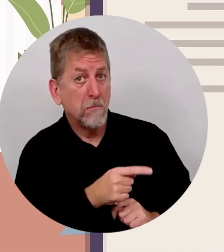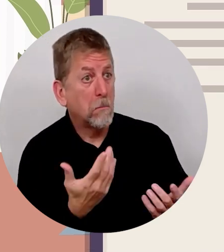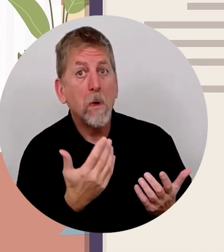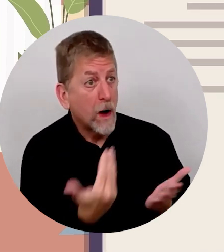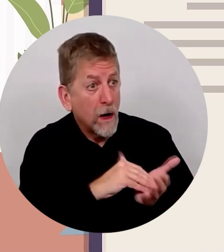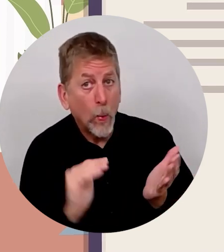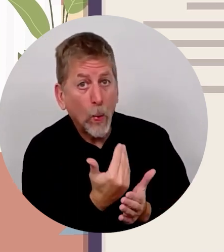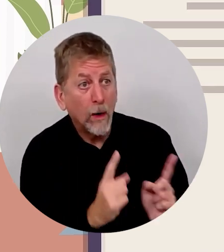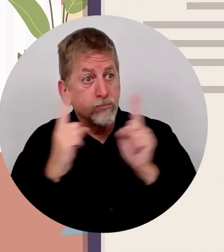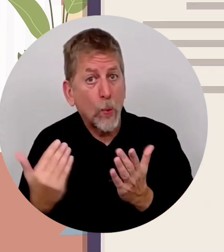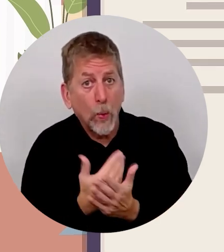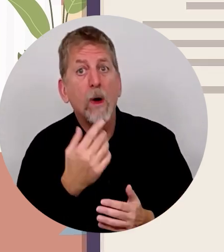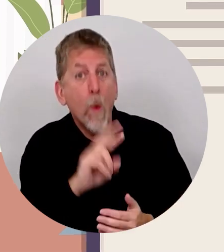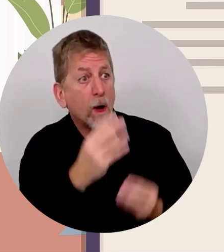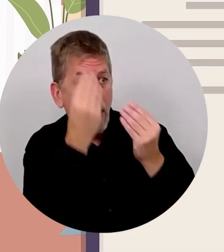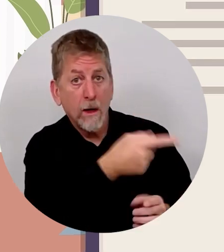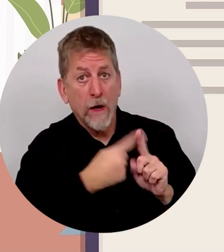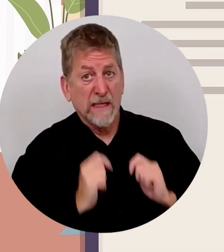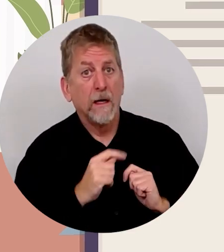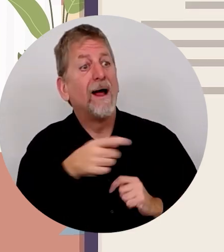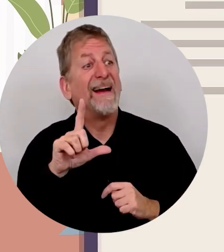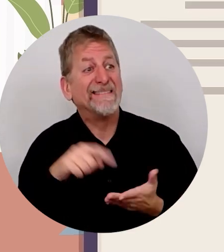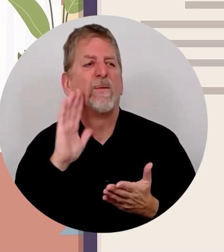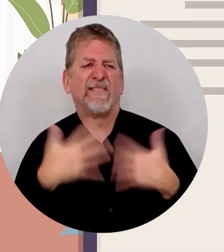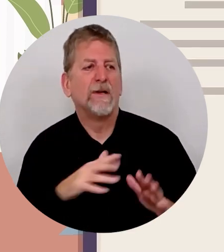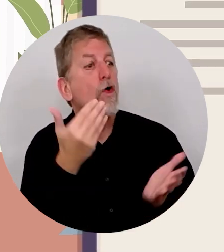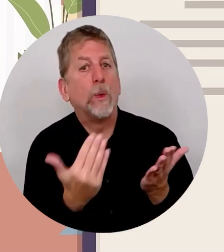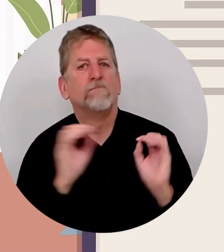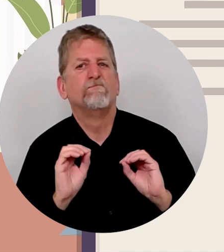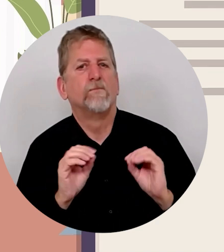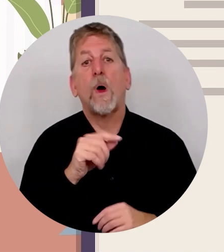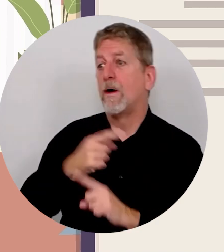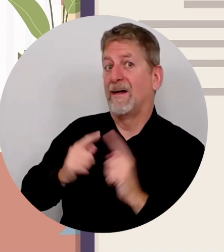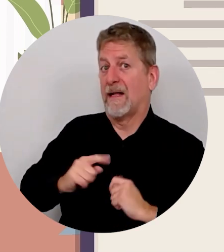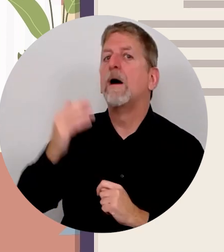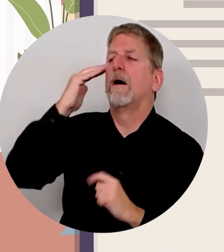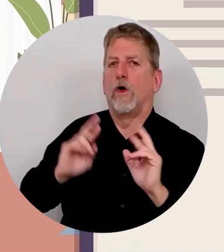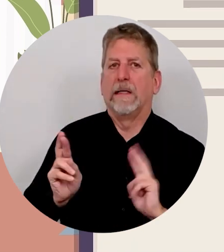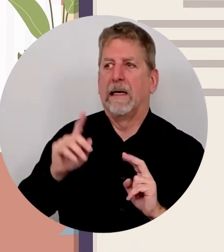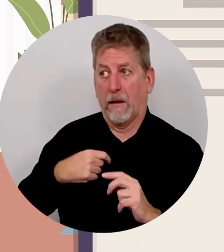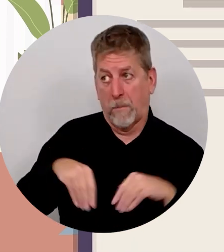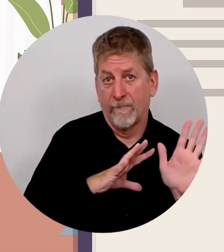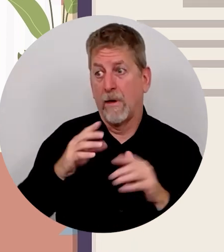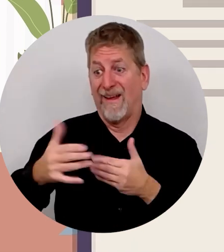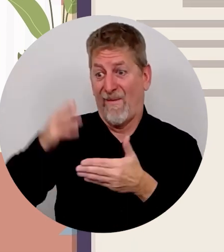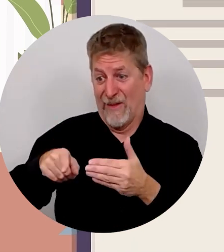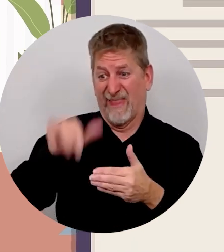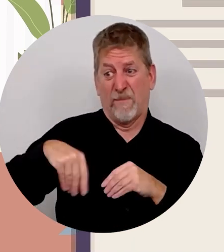renewal or notify the tenant that the lease will not be renewed so that the tenant knows if they need to move out at the end of the